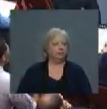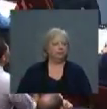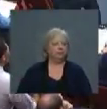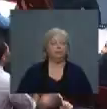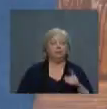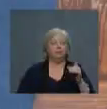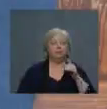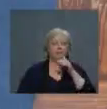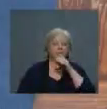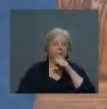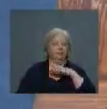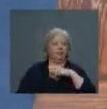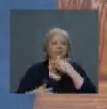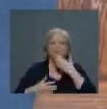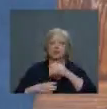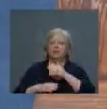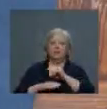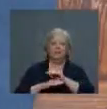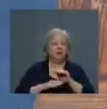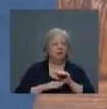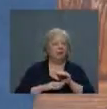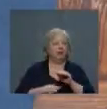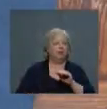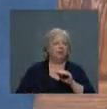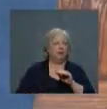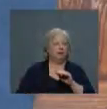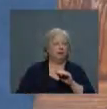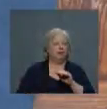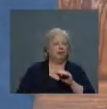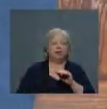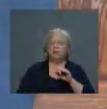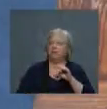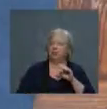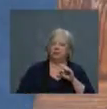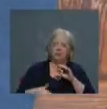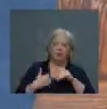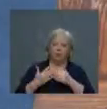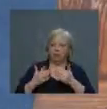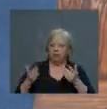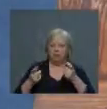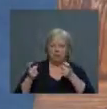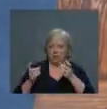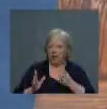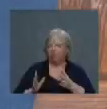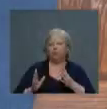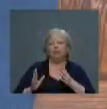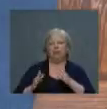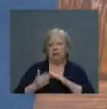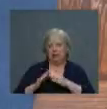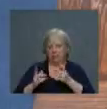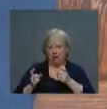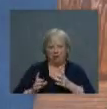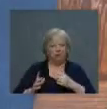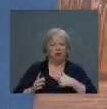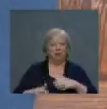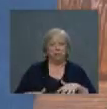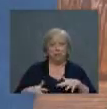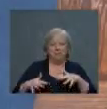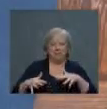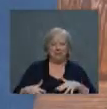Good evening, Board of Directors and Bruce Moore, City Manager Bruce Moore. I'm